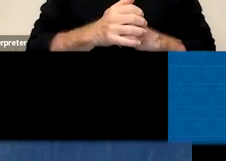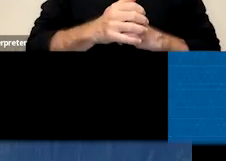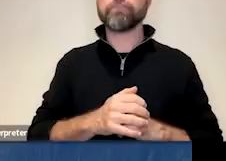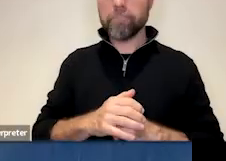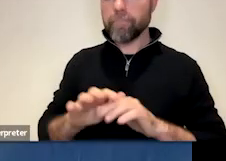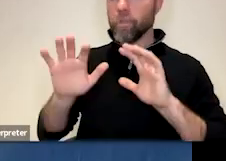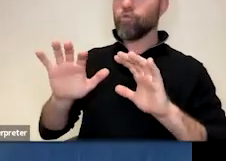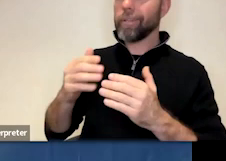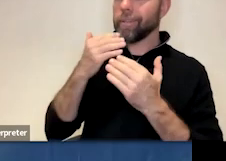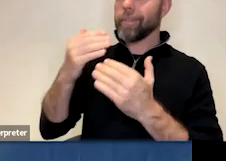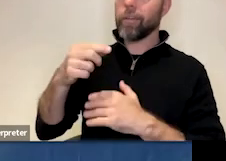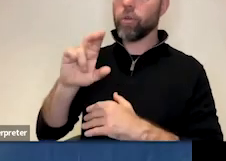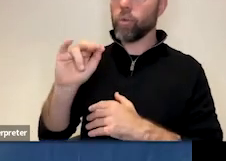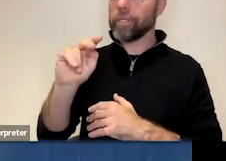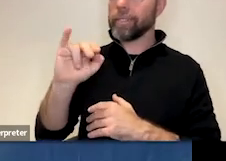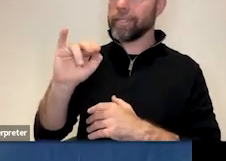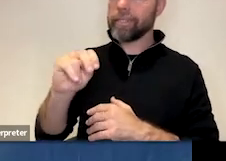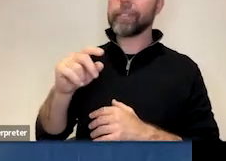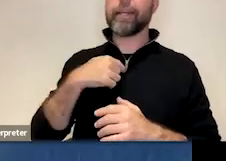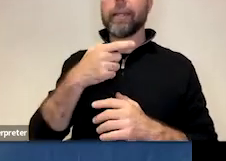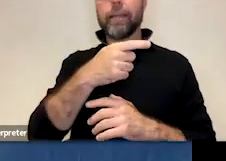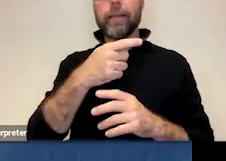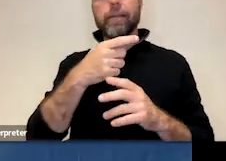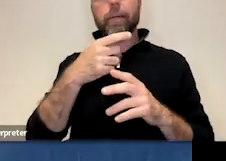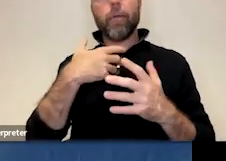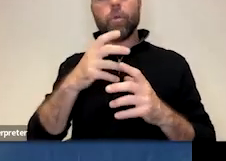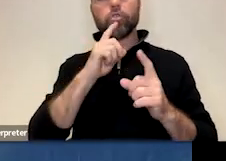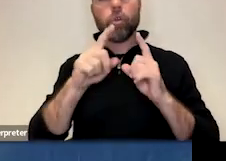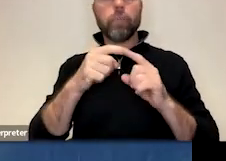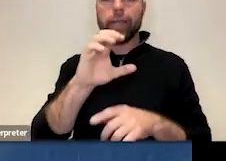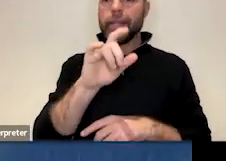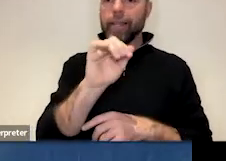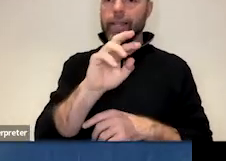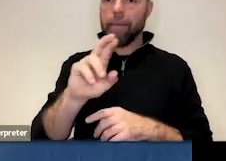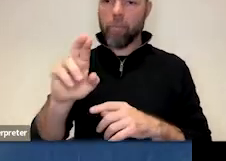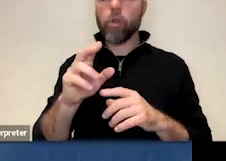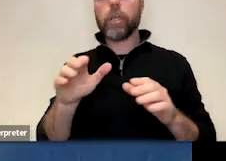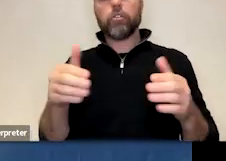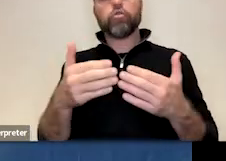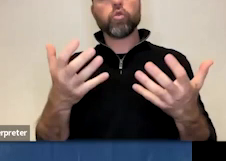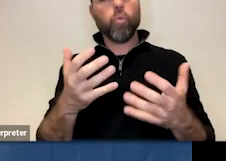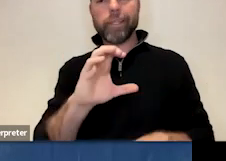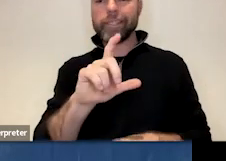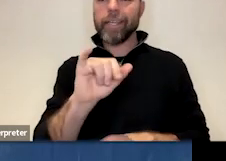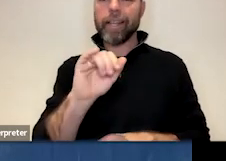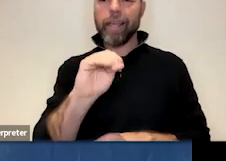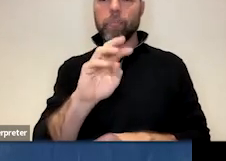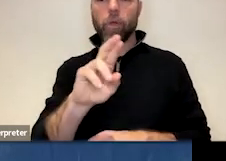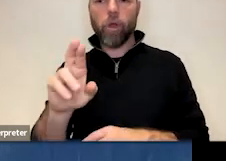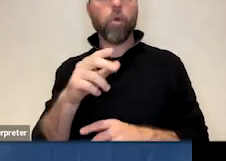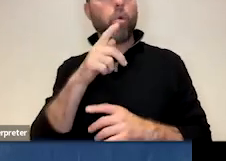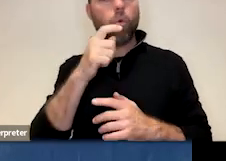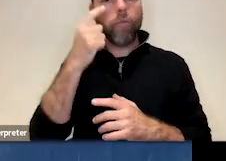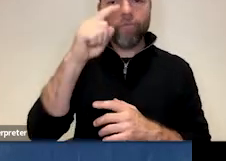Great. Thank you, Quentin. So as Quentin mentioned, I'd like to talk a little bit about ClimR to introduce it. What is ClimR, first of all? Who's it for?